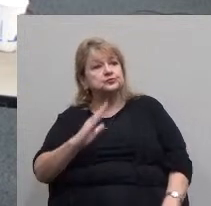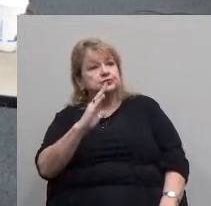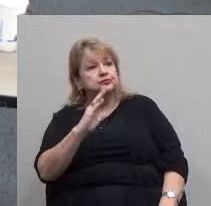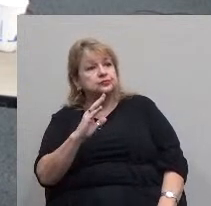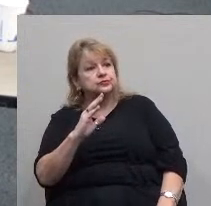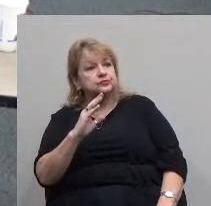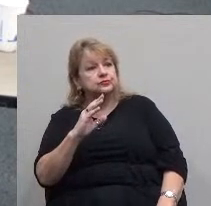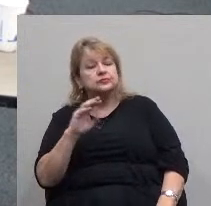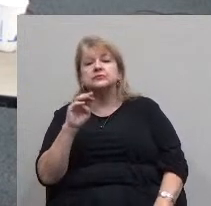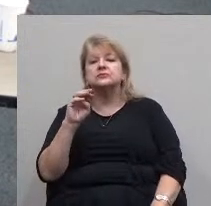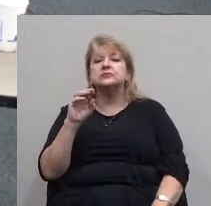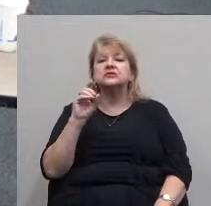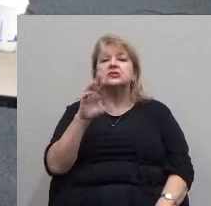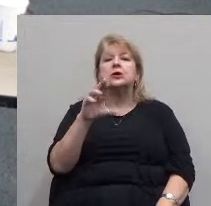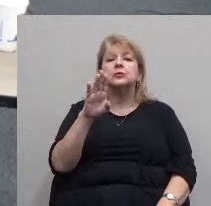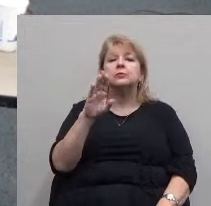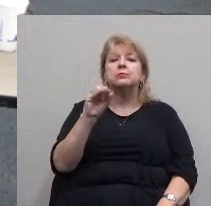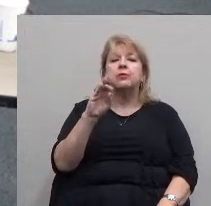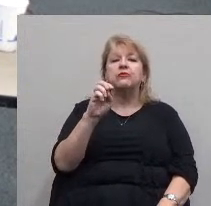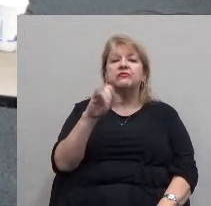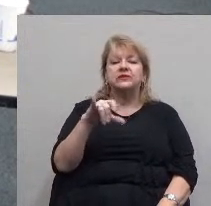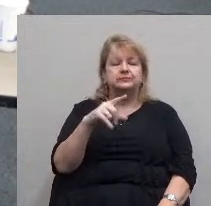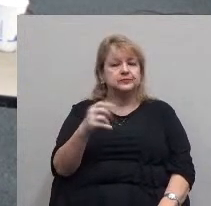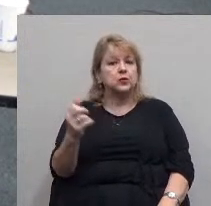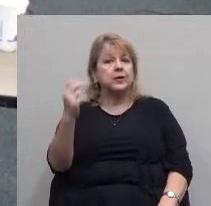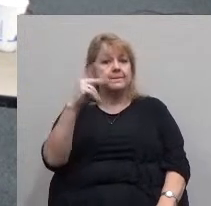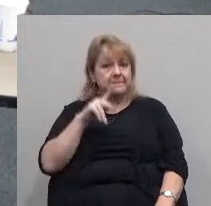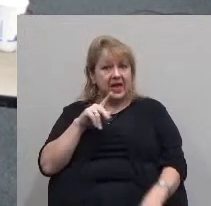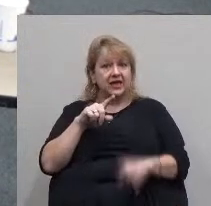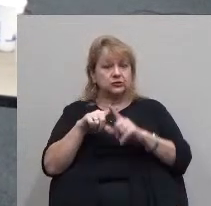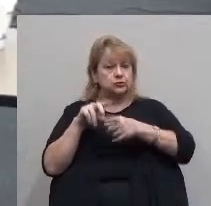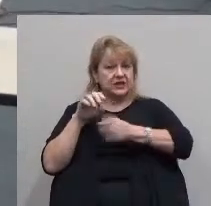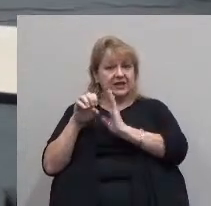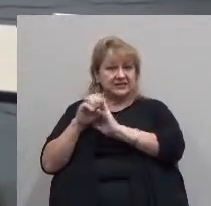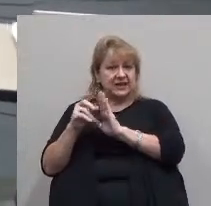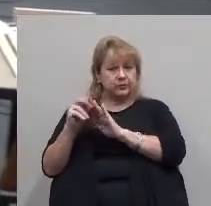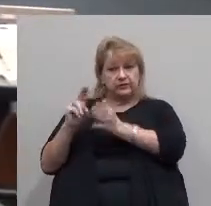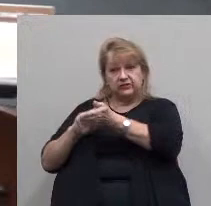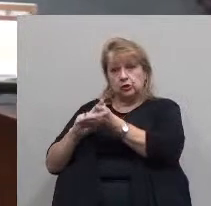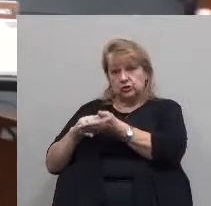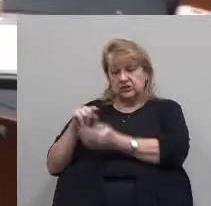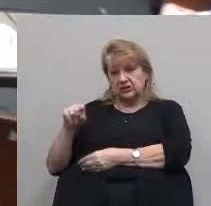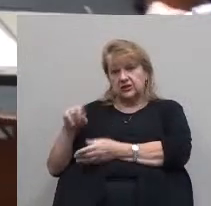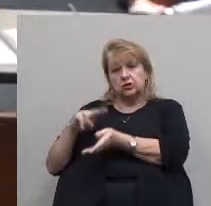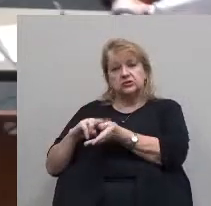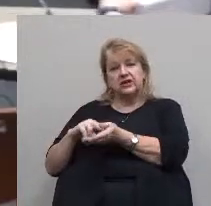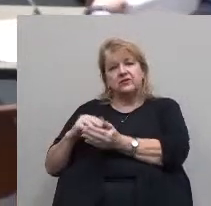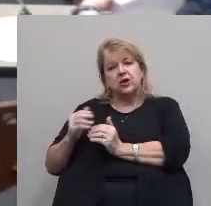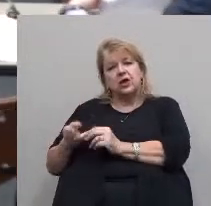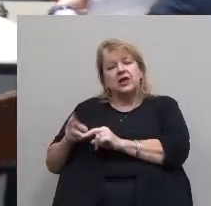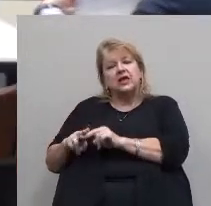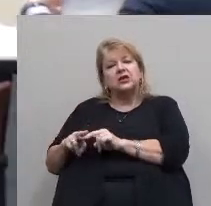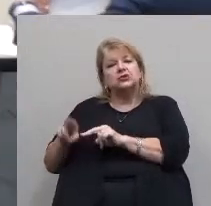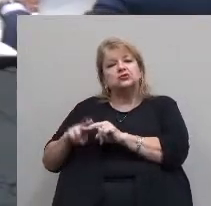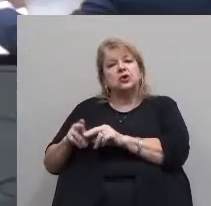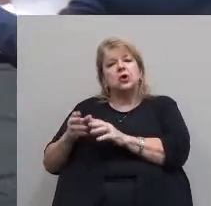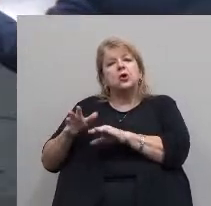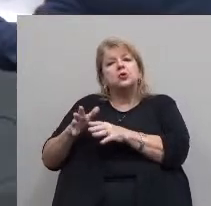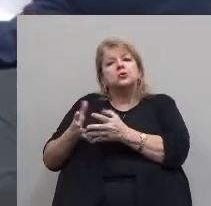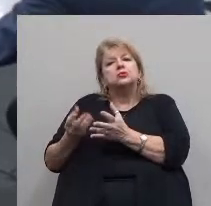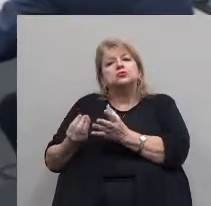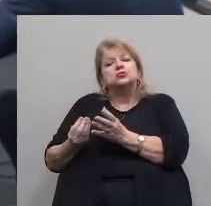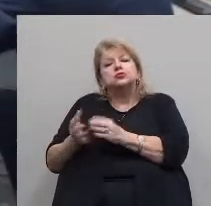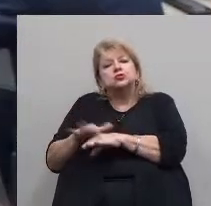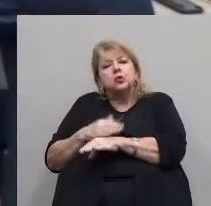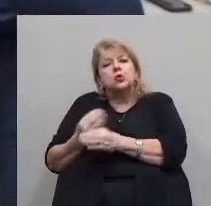Going back to the example of nursing, in nursing, there's a gradual increase of responsibility.